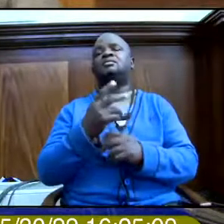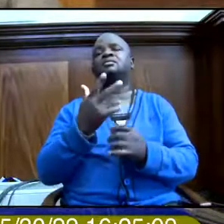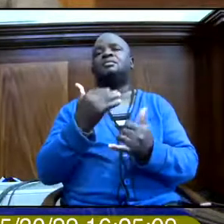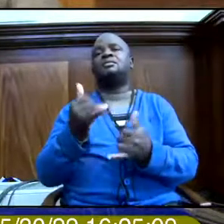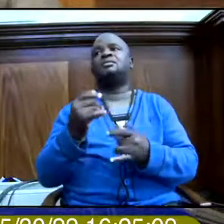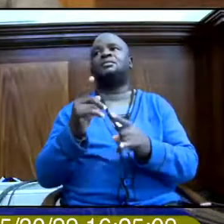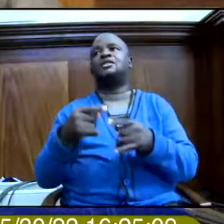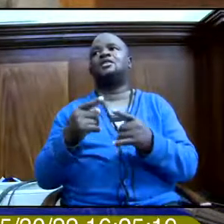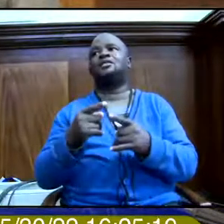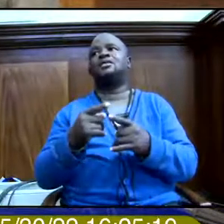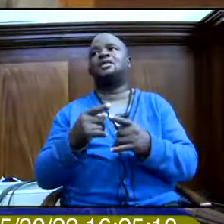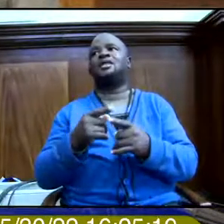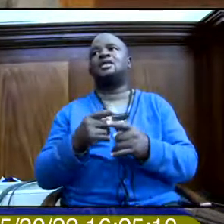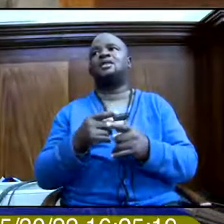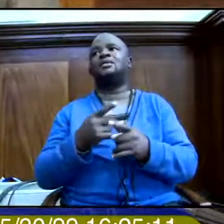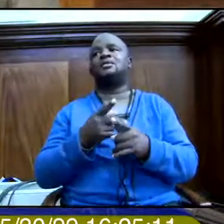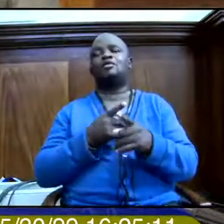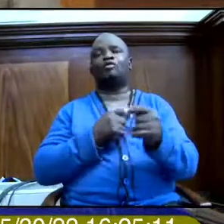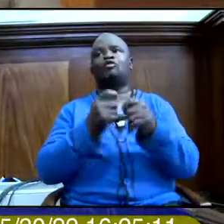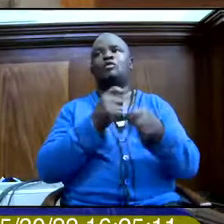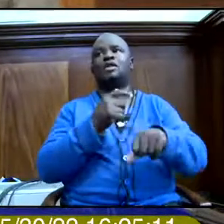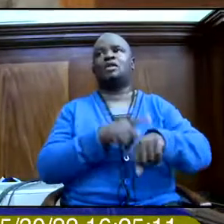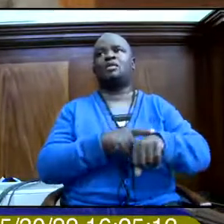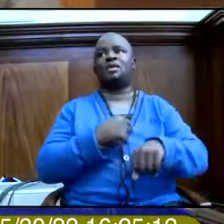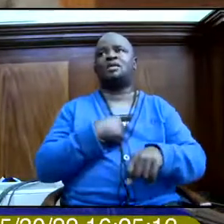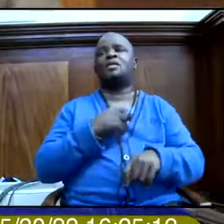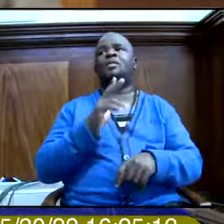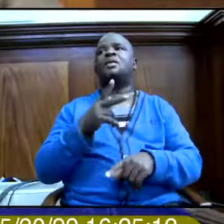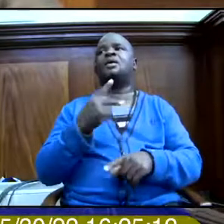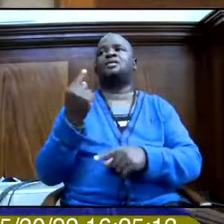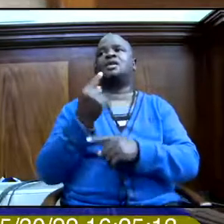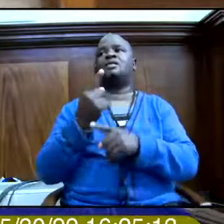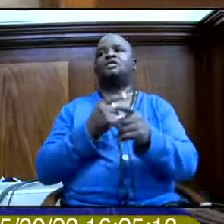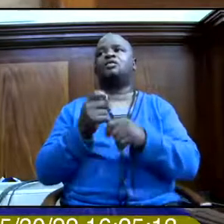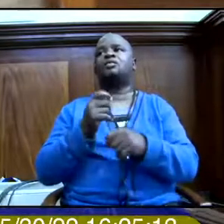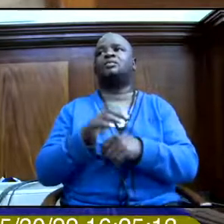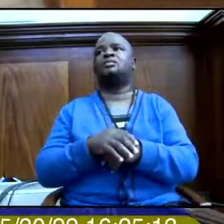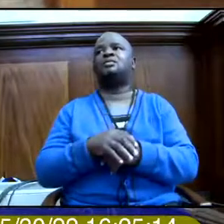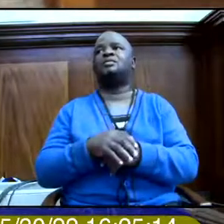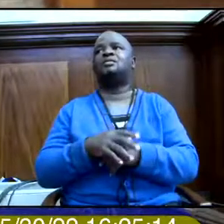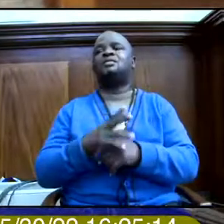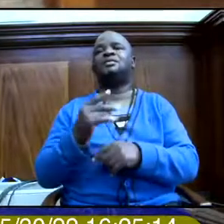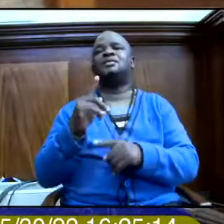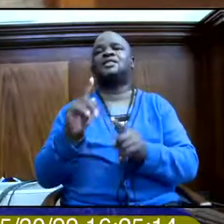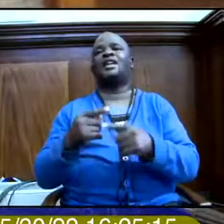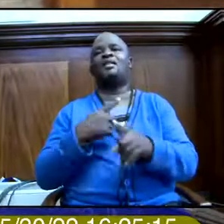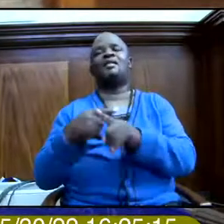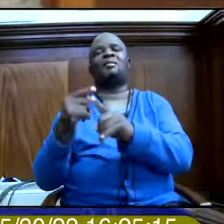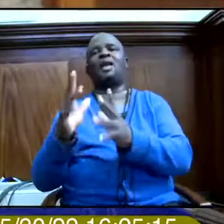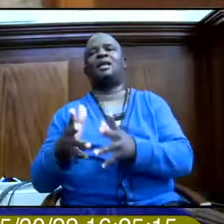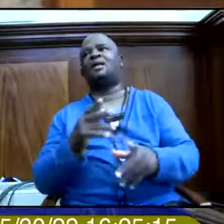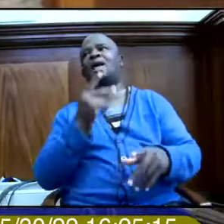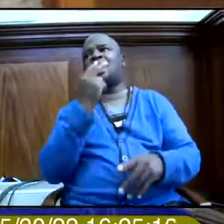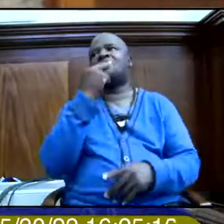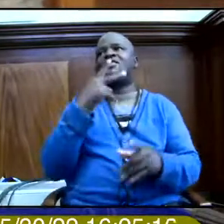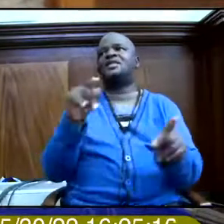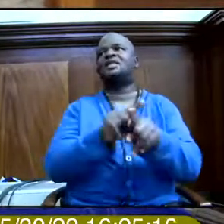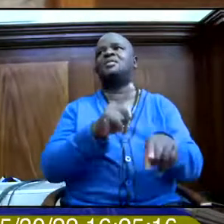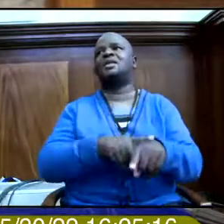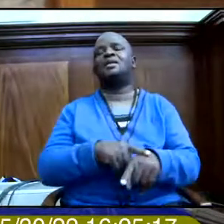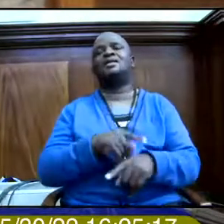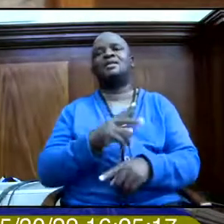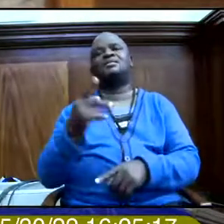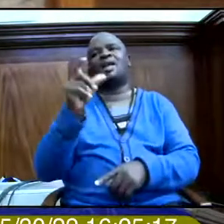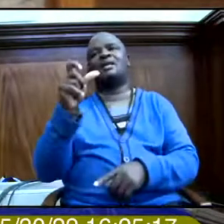time i will police it myself you can't be a player in a reference center someone must